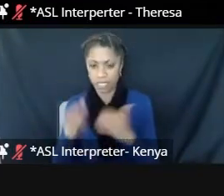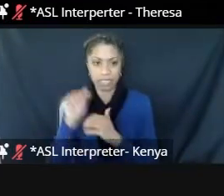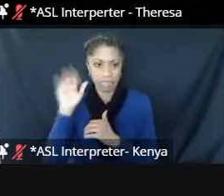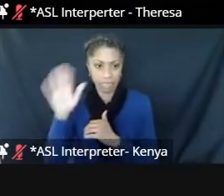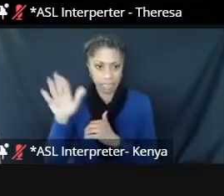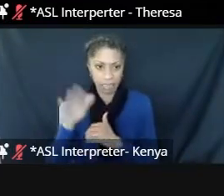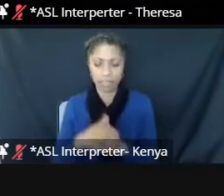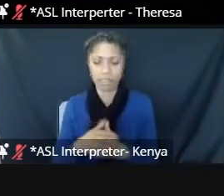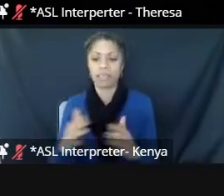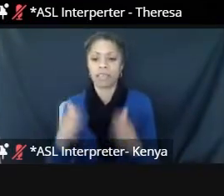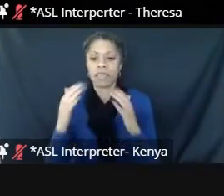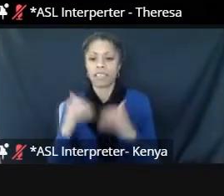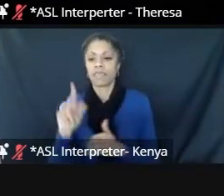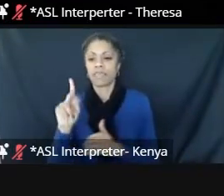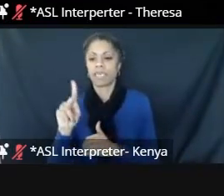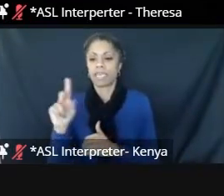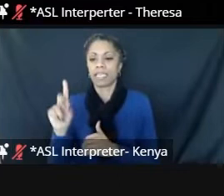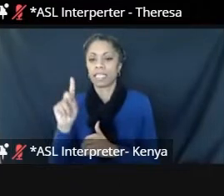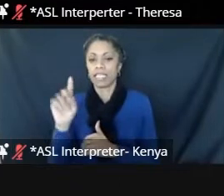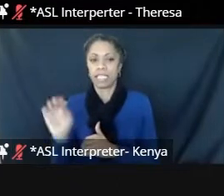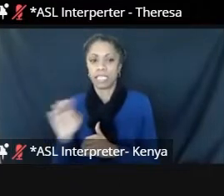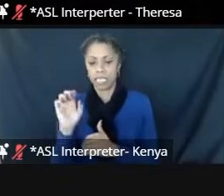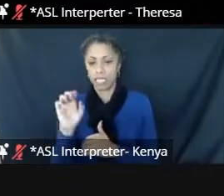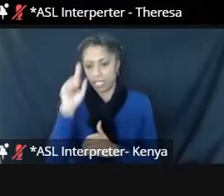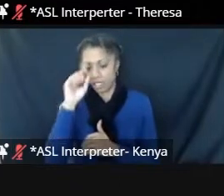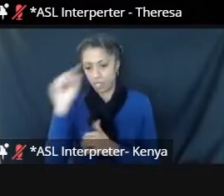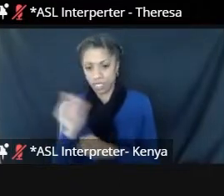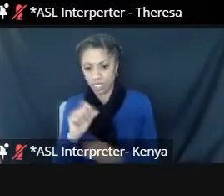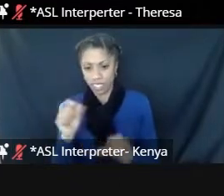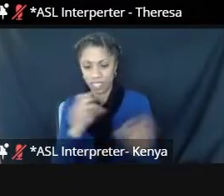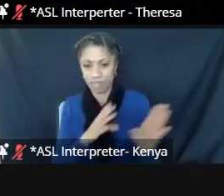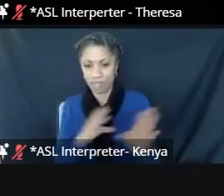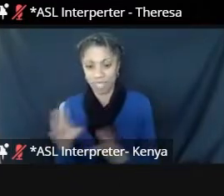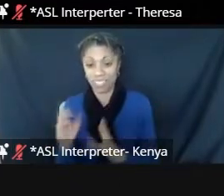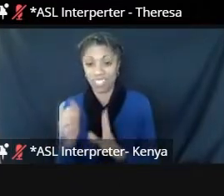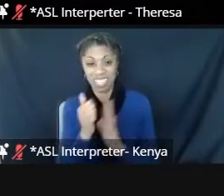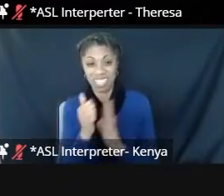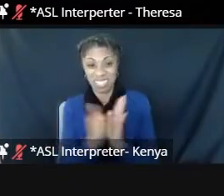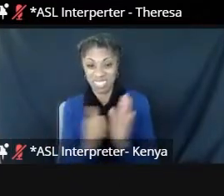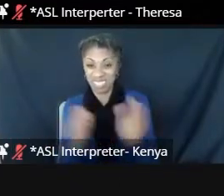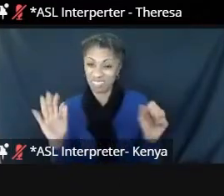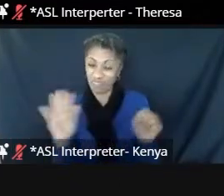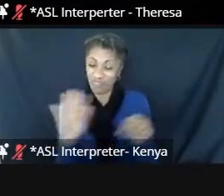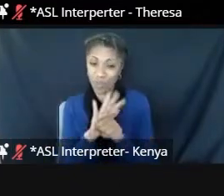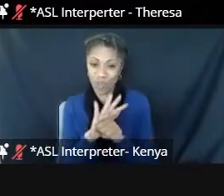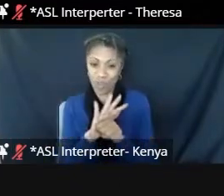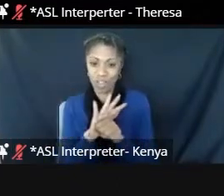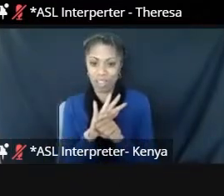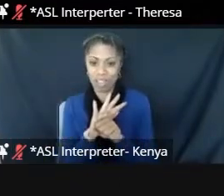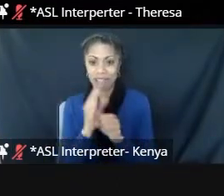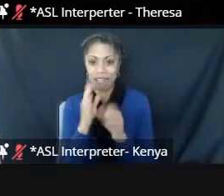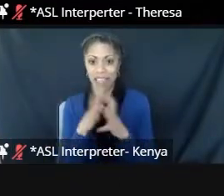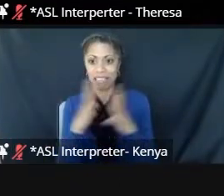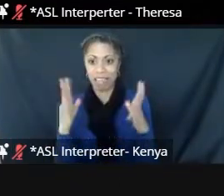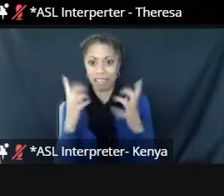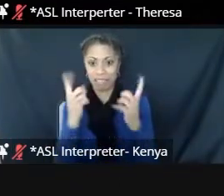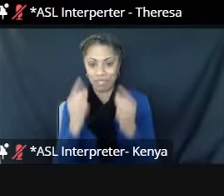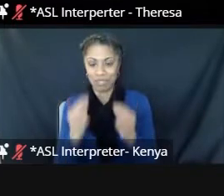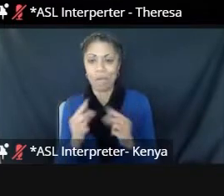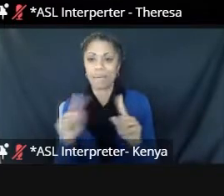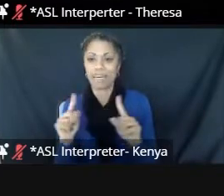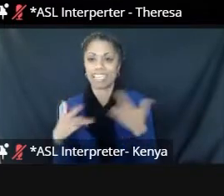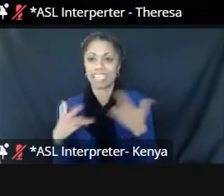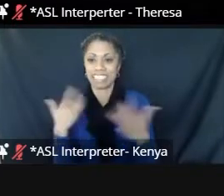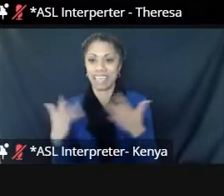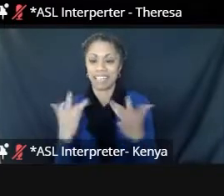planning report out. So big, full packed agenda. So we're excited about all those items. So next